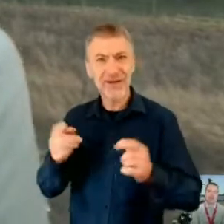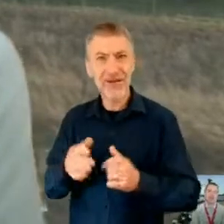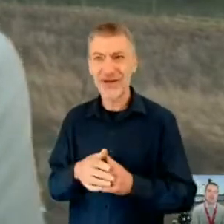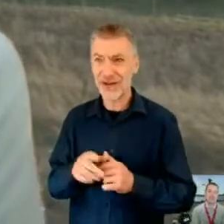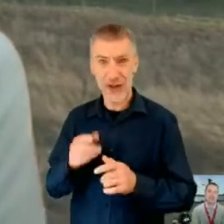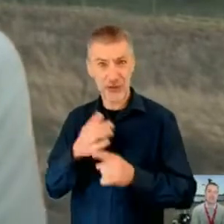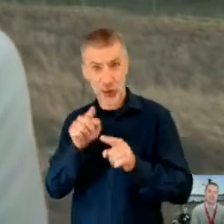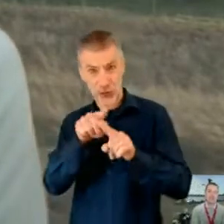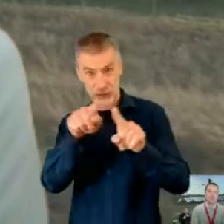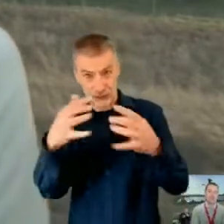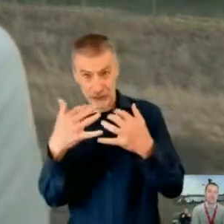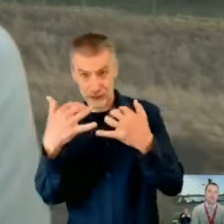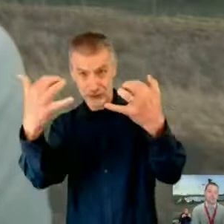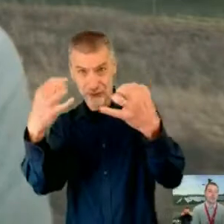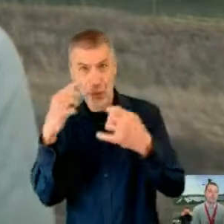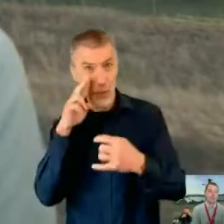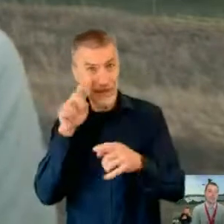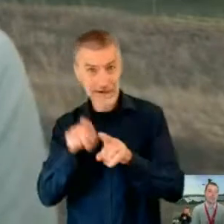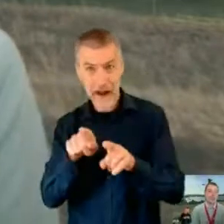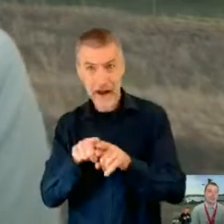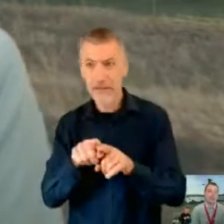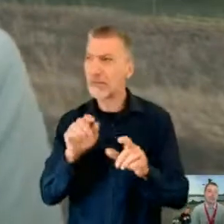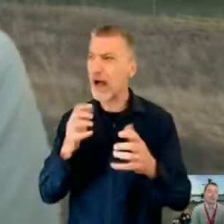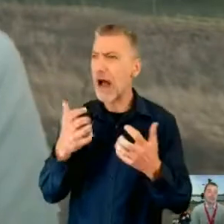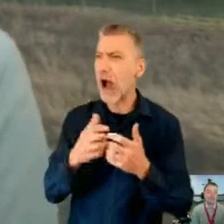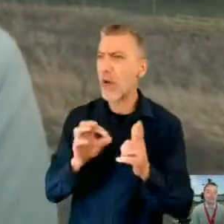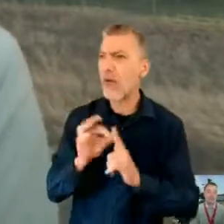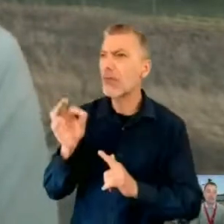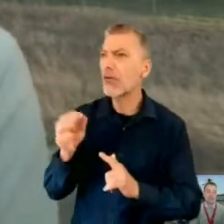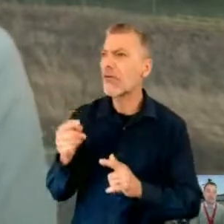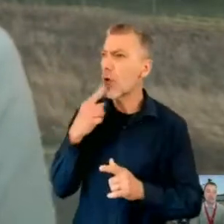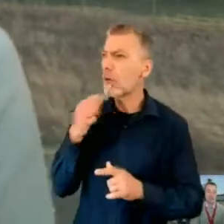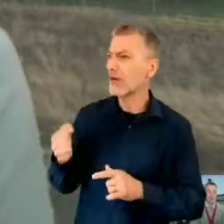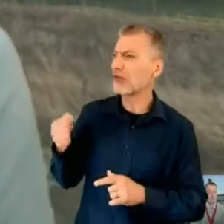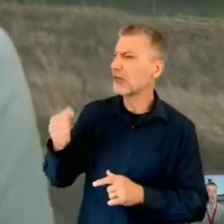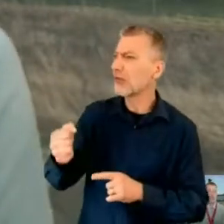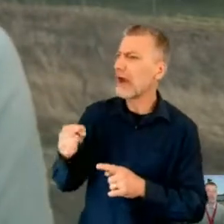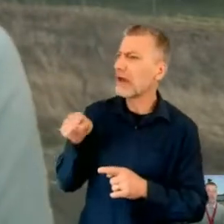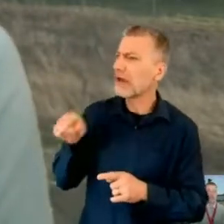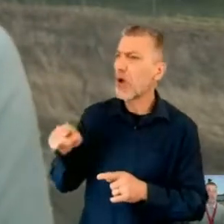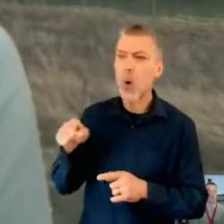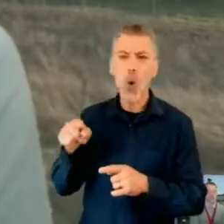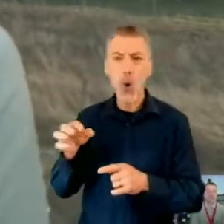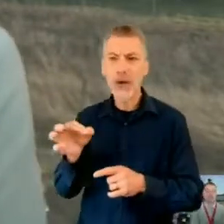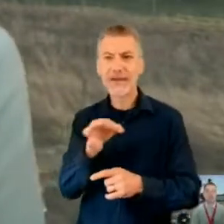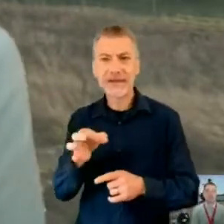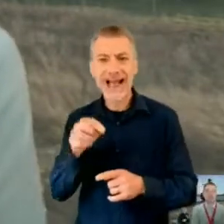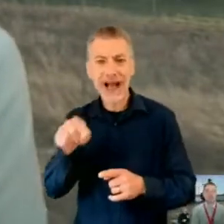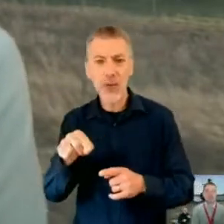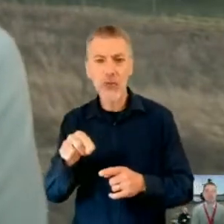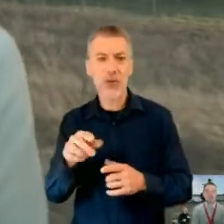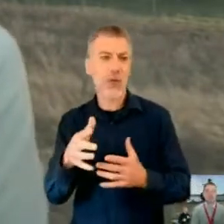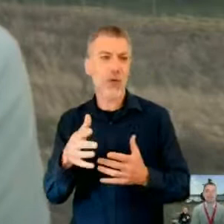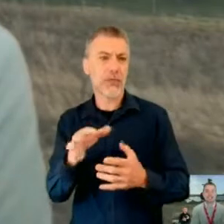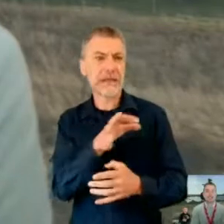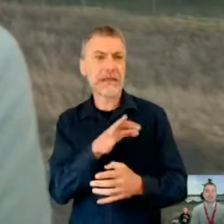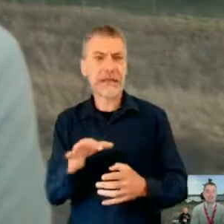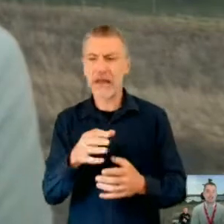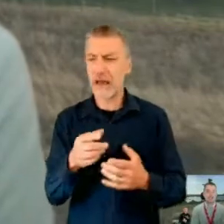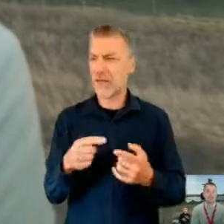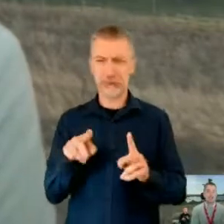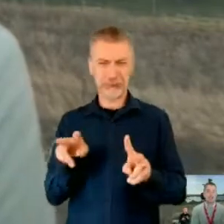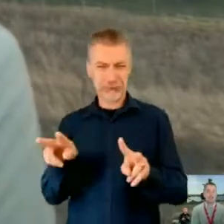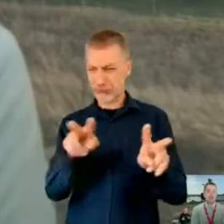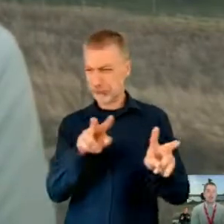own ideas about what, you know, whether it's a train, it could be in your local town or city, you know, how you could reduce the environmental impact. And that's the same with me.